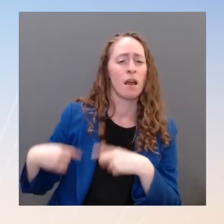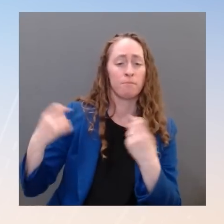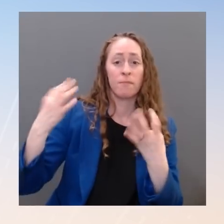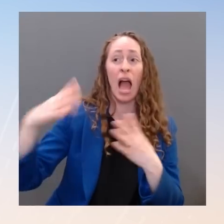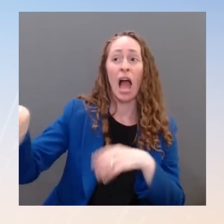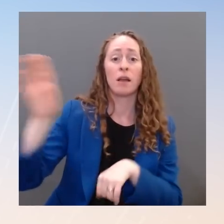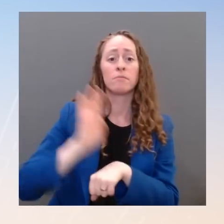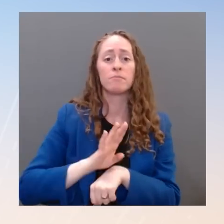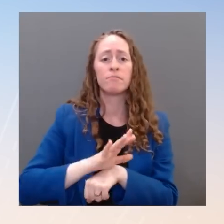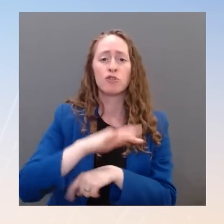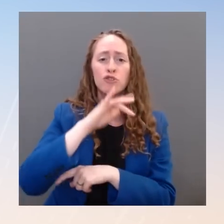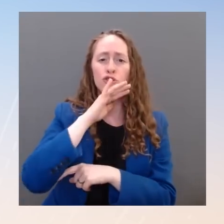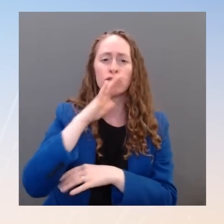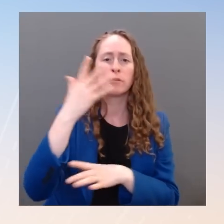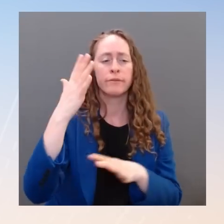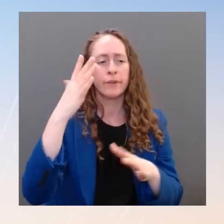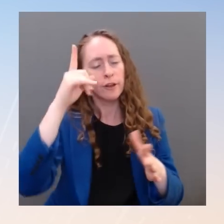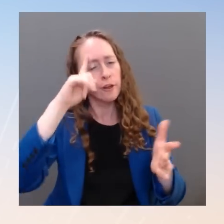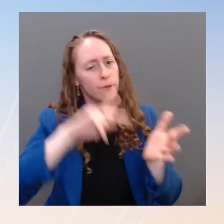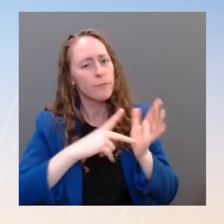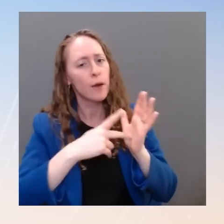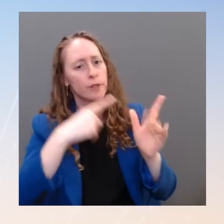further purchasing